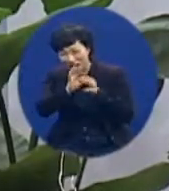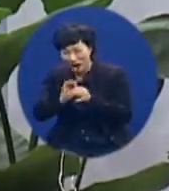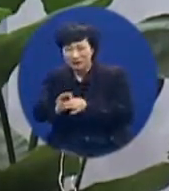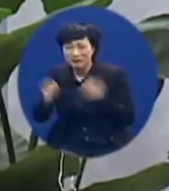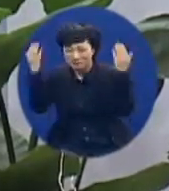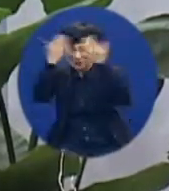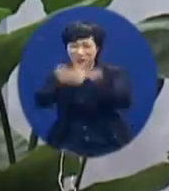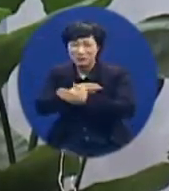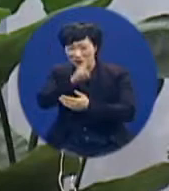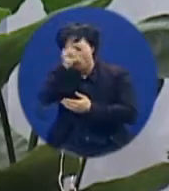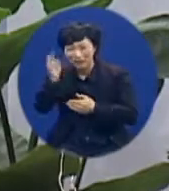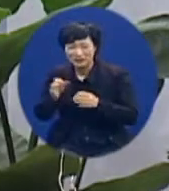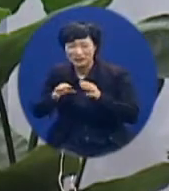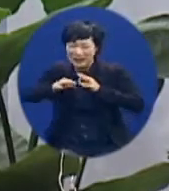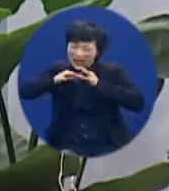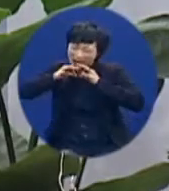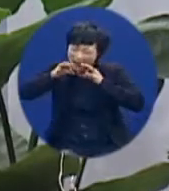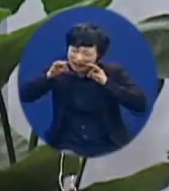I could not sleep.